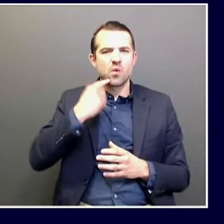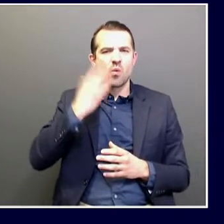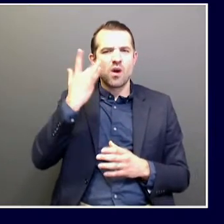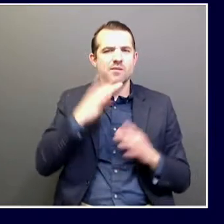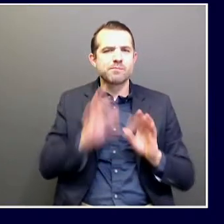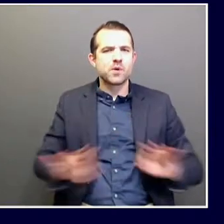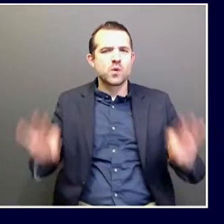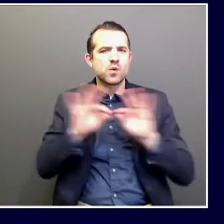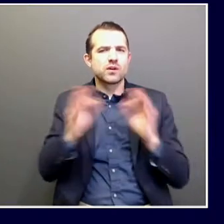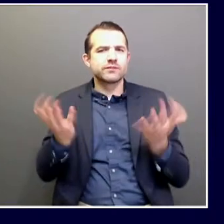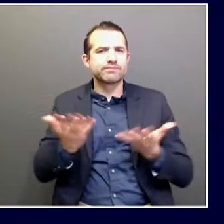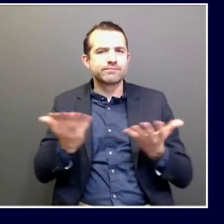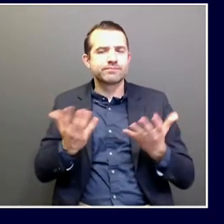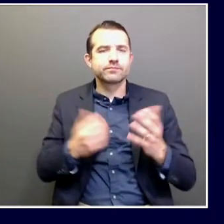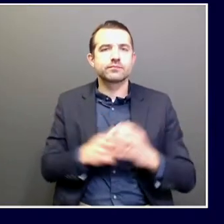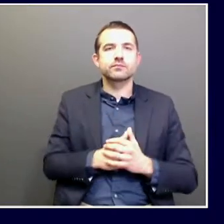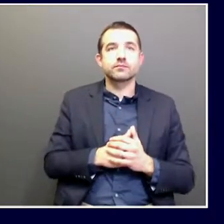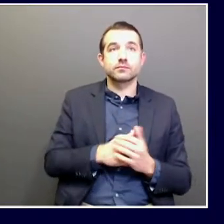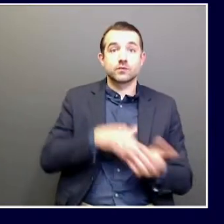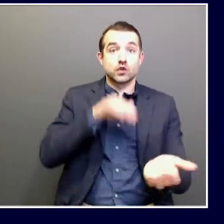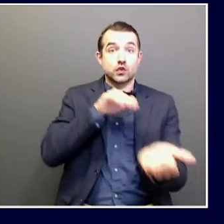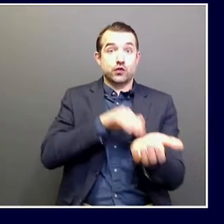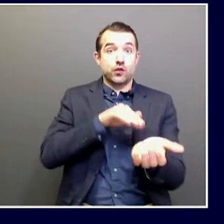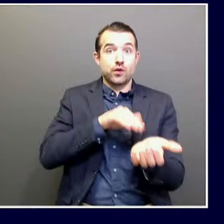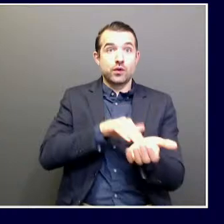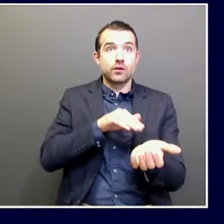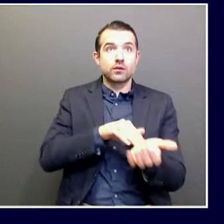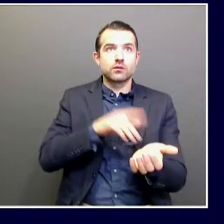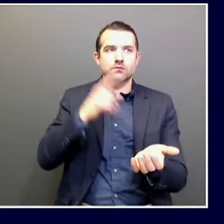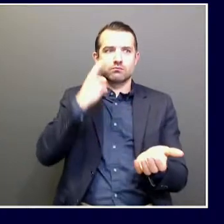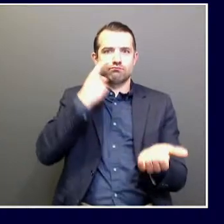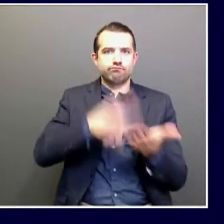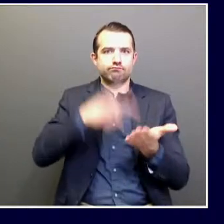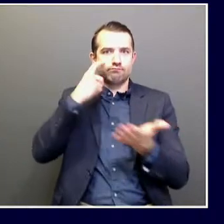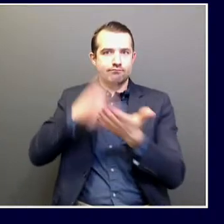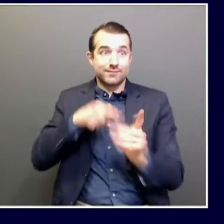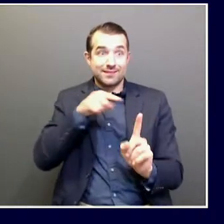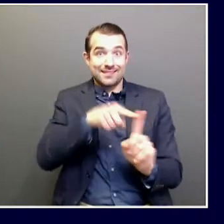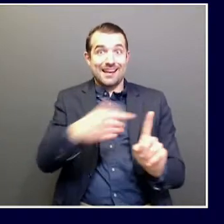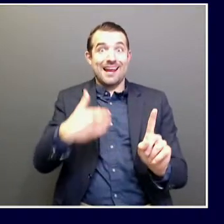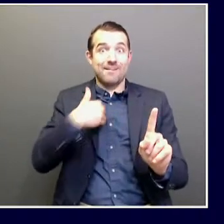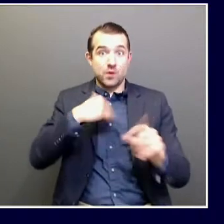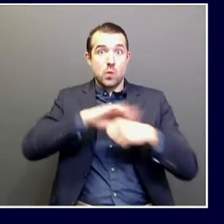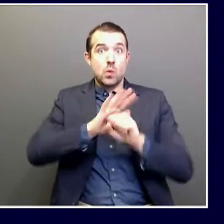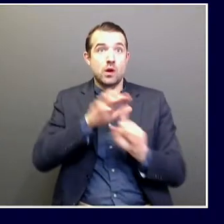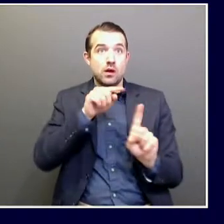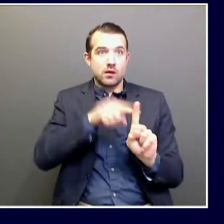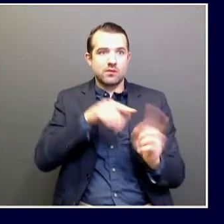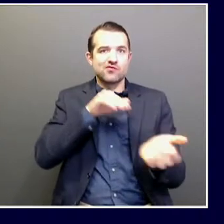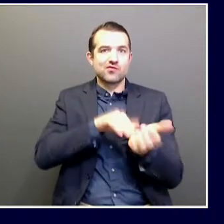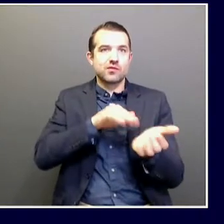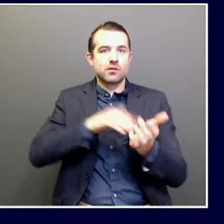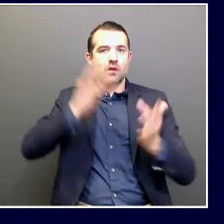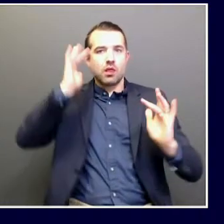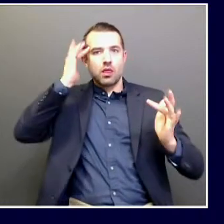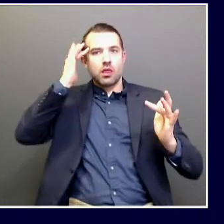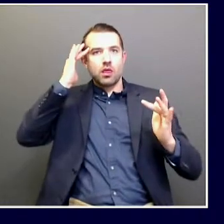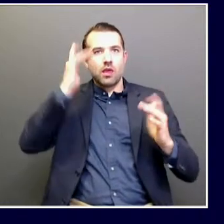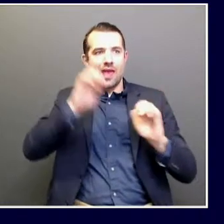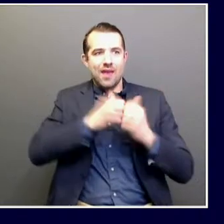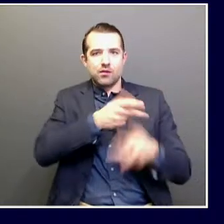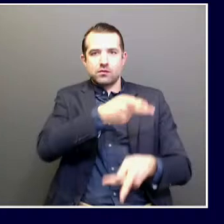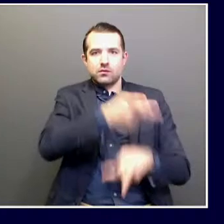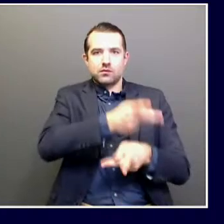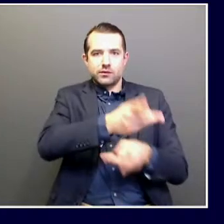you're caring for that patient in the moment. From a public health perspective, a population perspective, we're focused